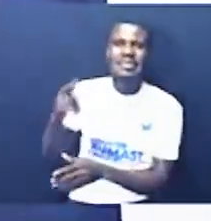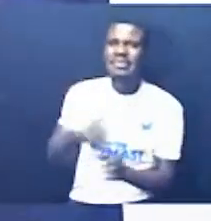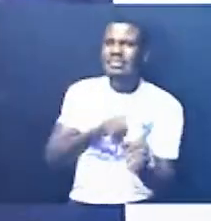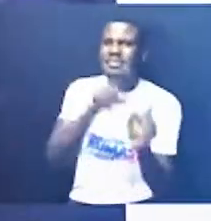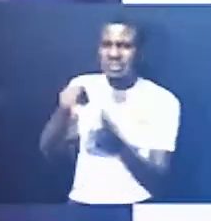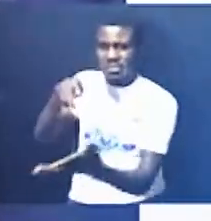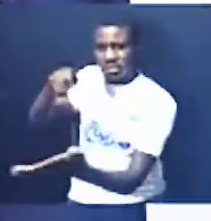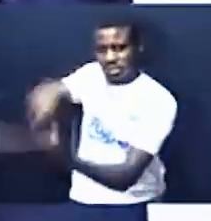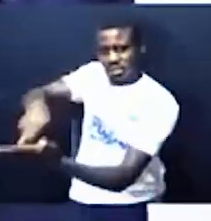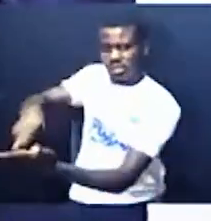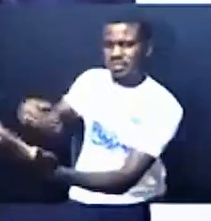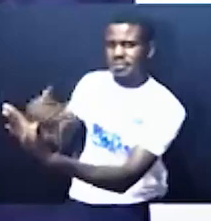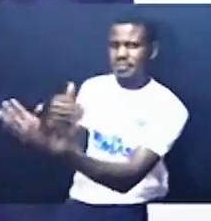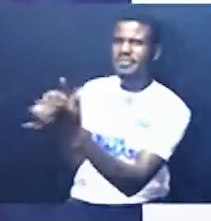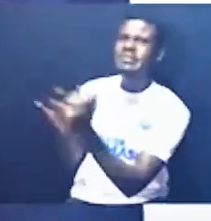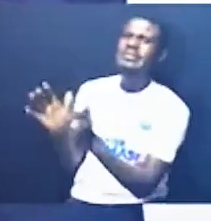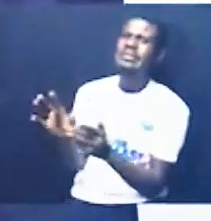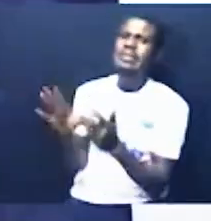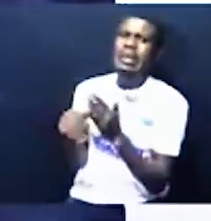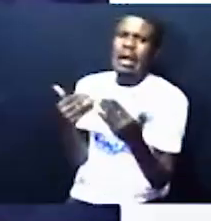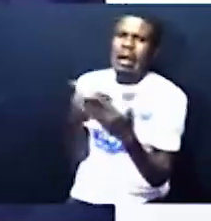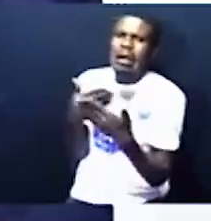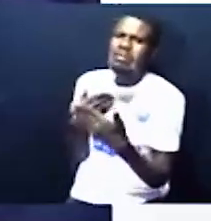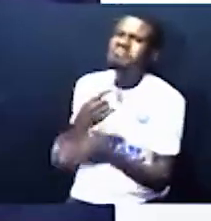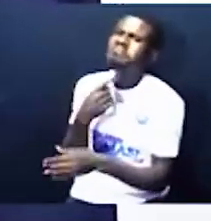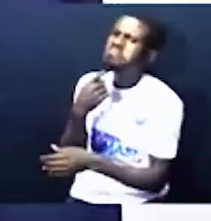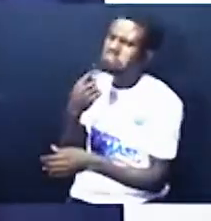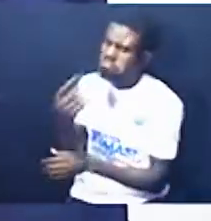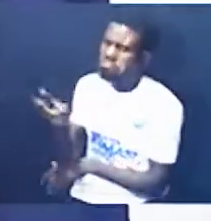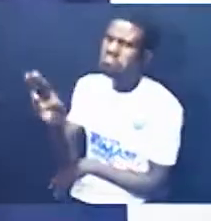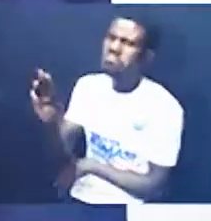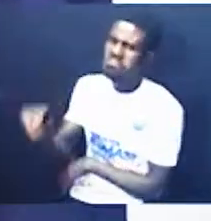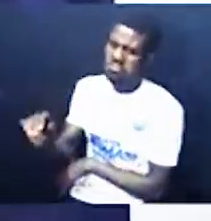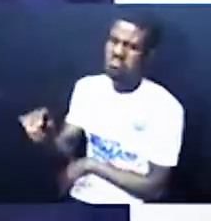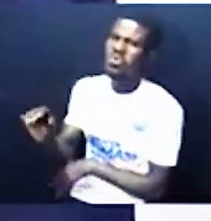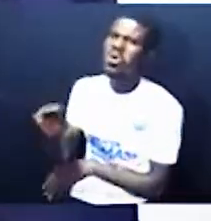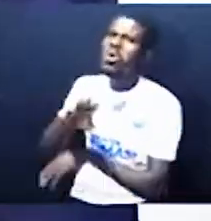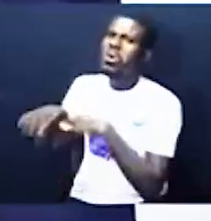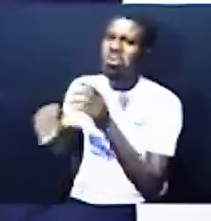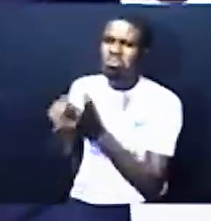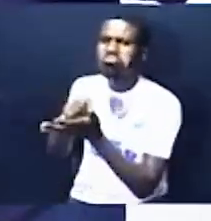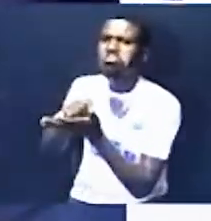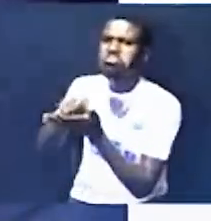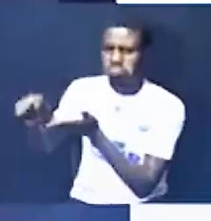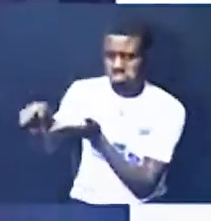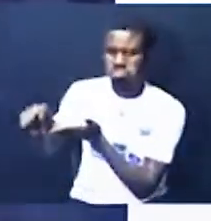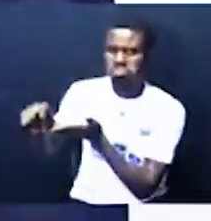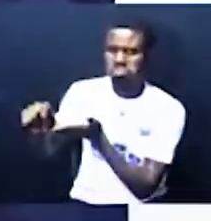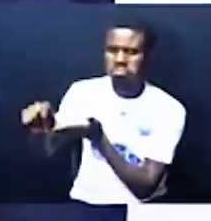feet, and trembling with fear, told him the whole truth. Na